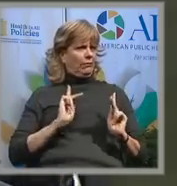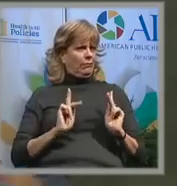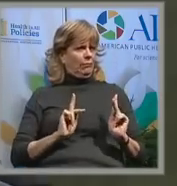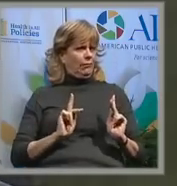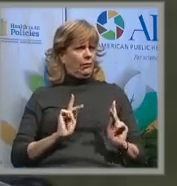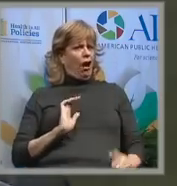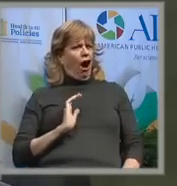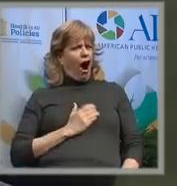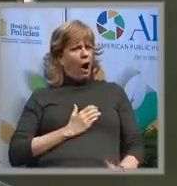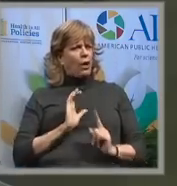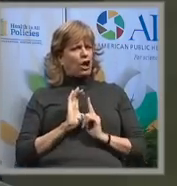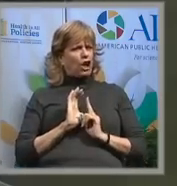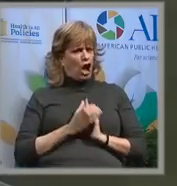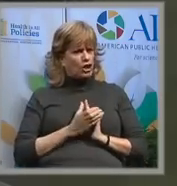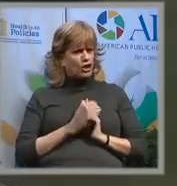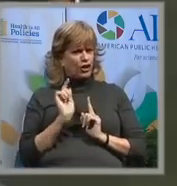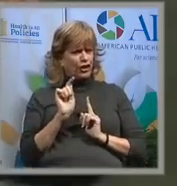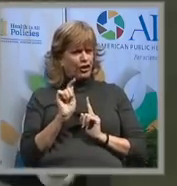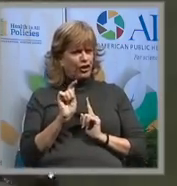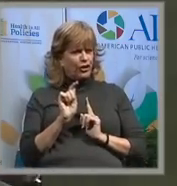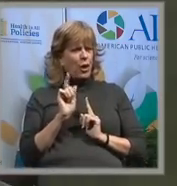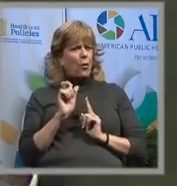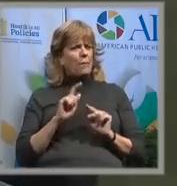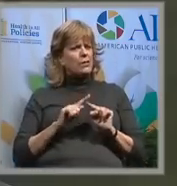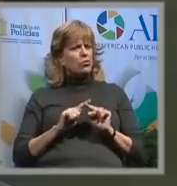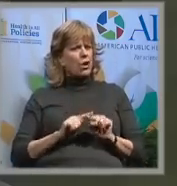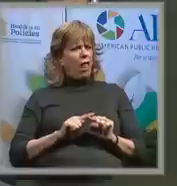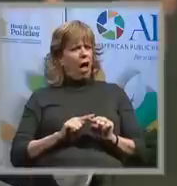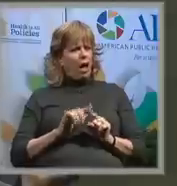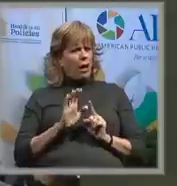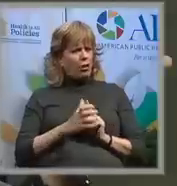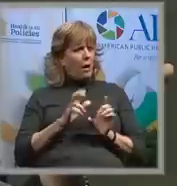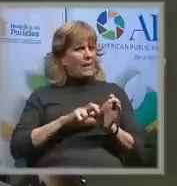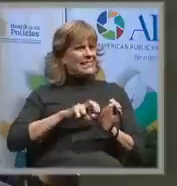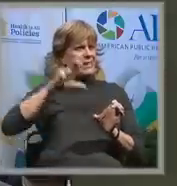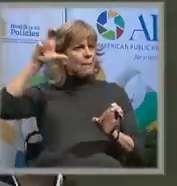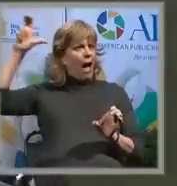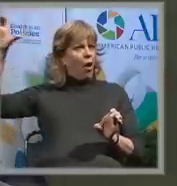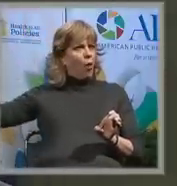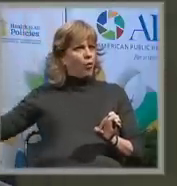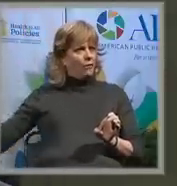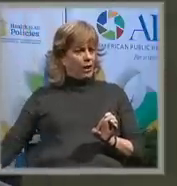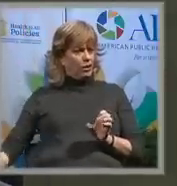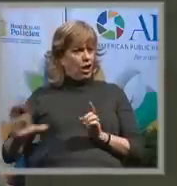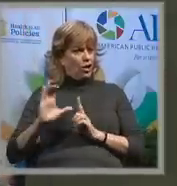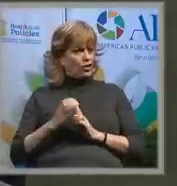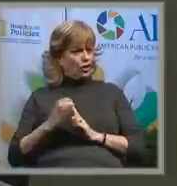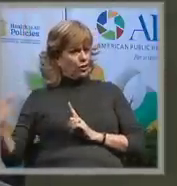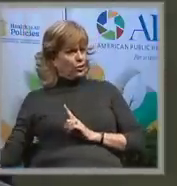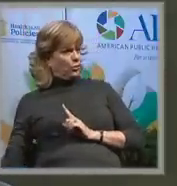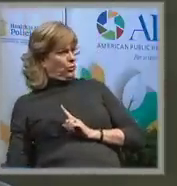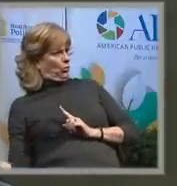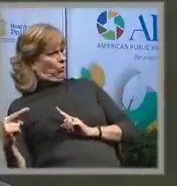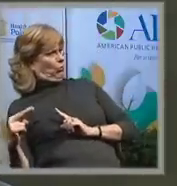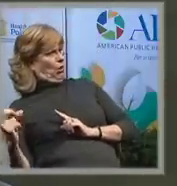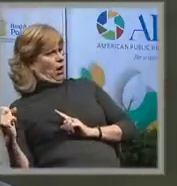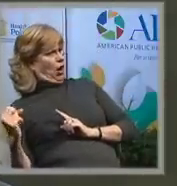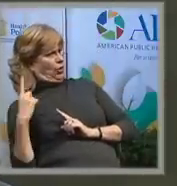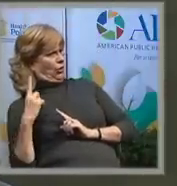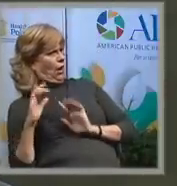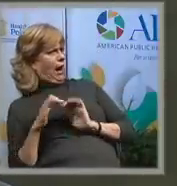our culture, we must put light on our culture, we must step out of our culture in order to understand just